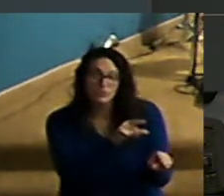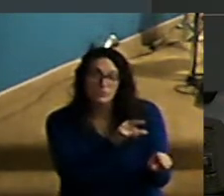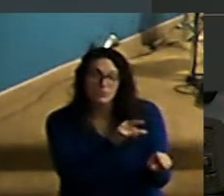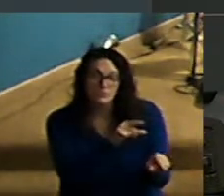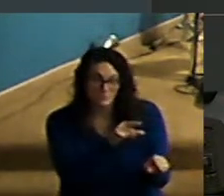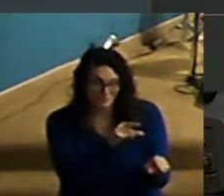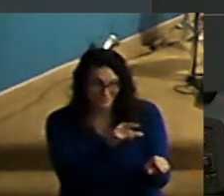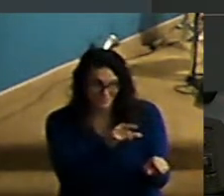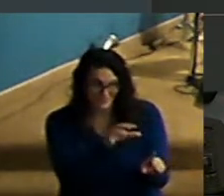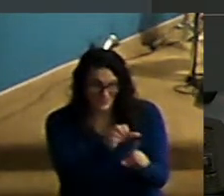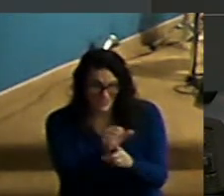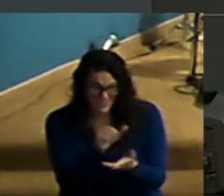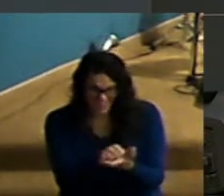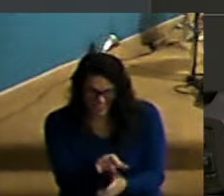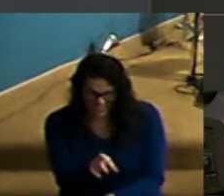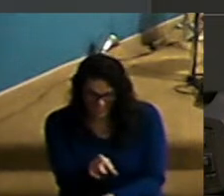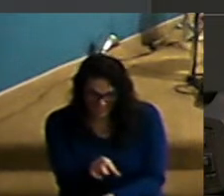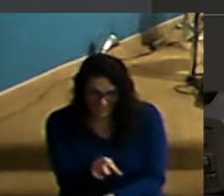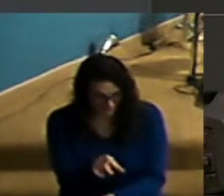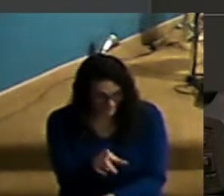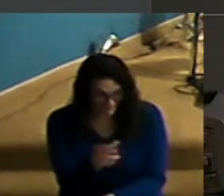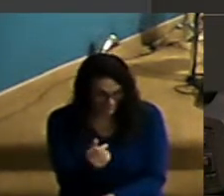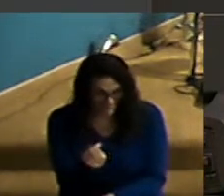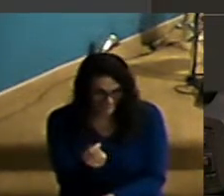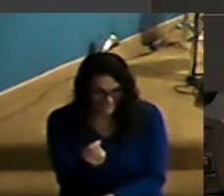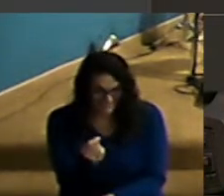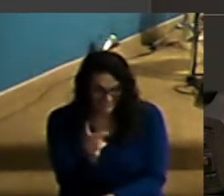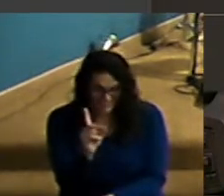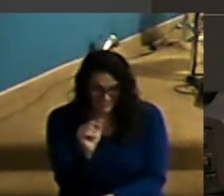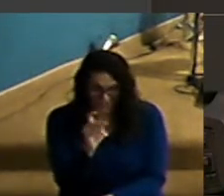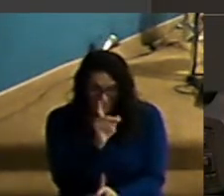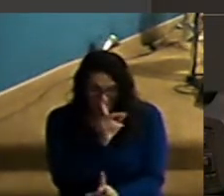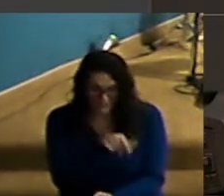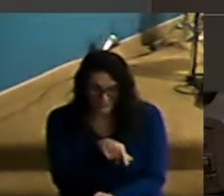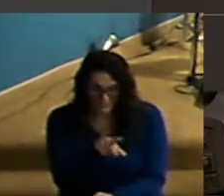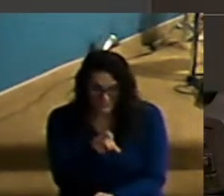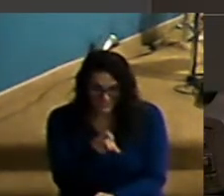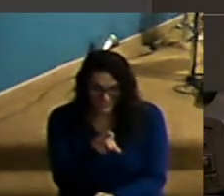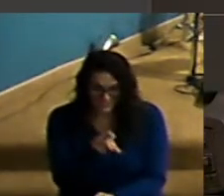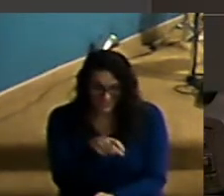Did you catch that? What? Daniel answered.